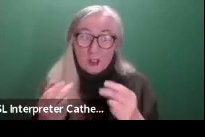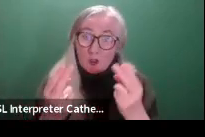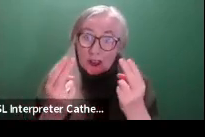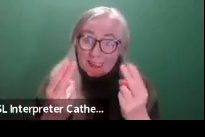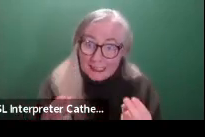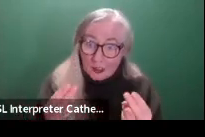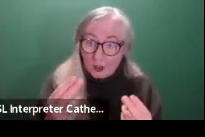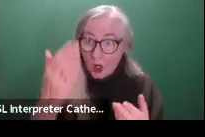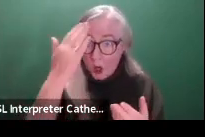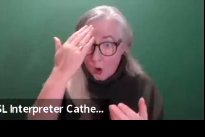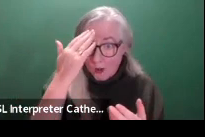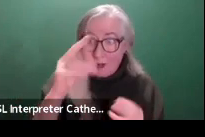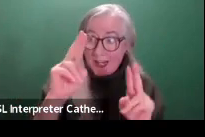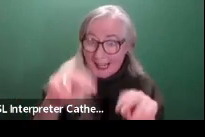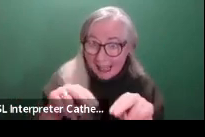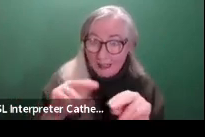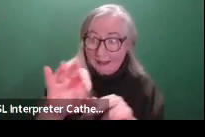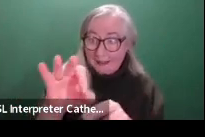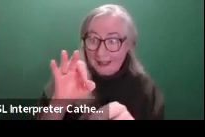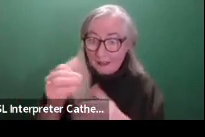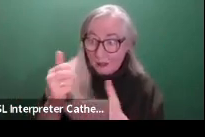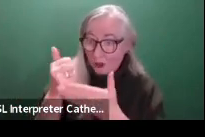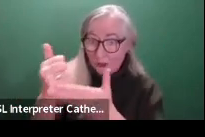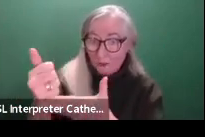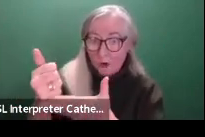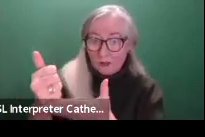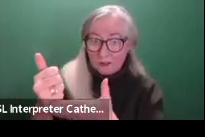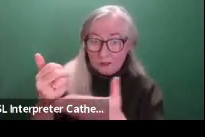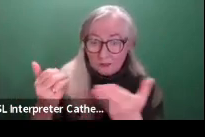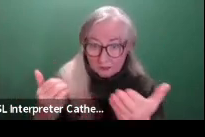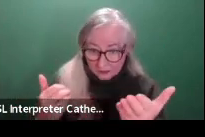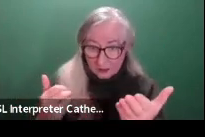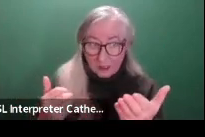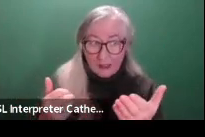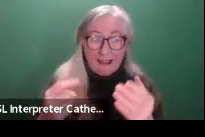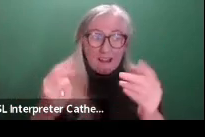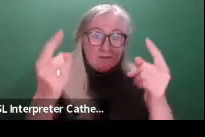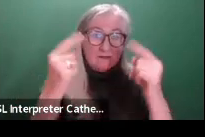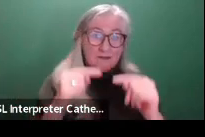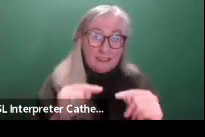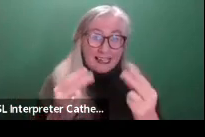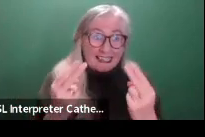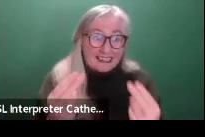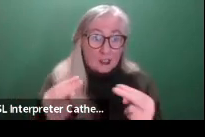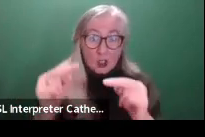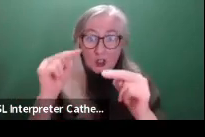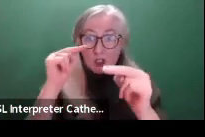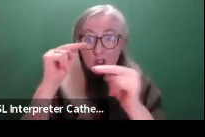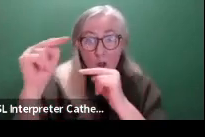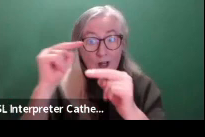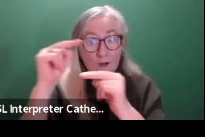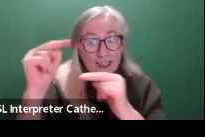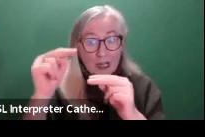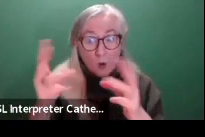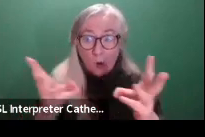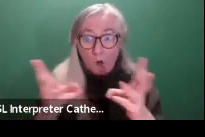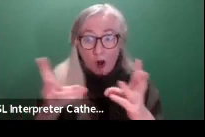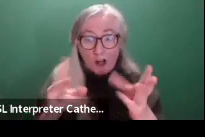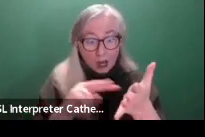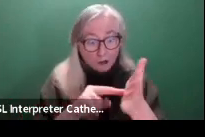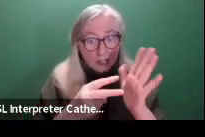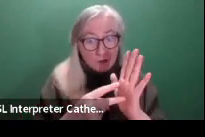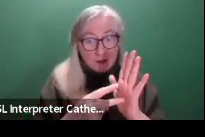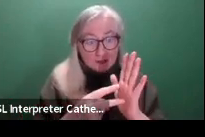can get support. And I wonder if they also need to be able to negotiate working arrangements. A lot